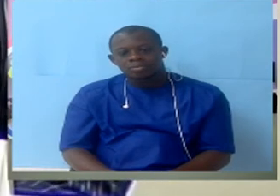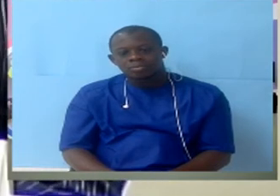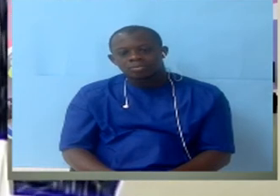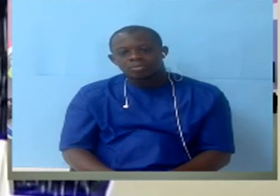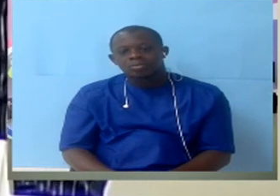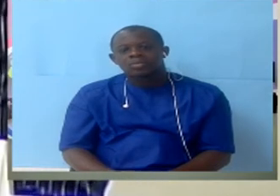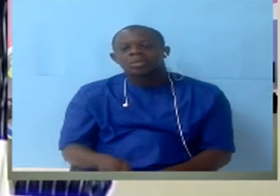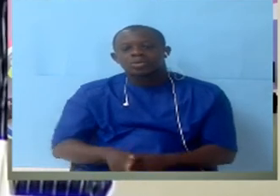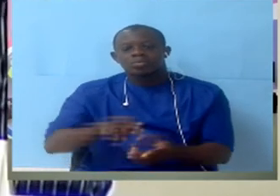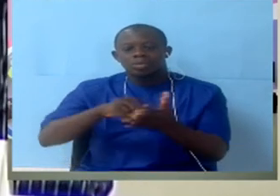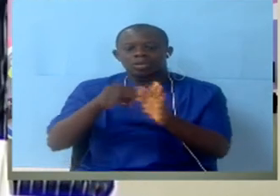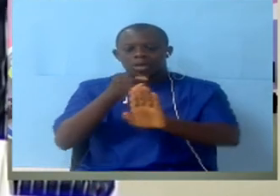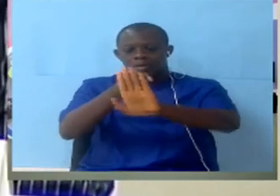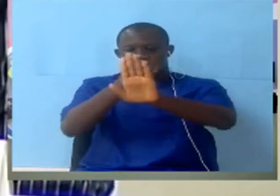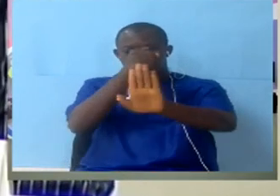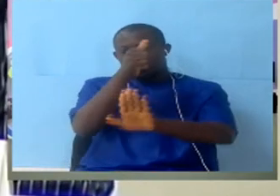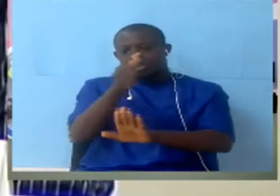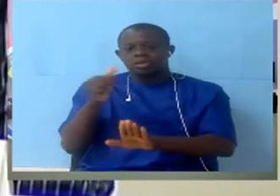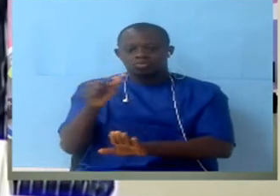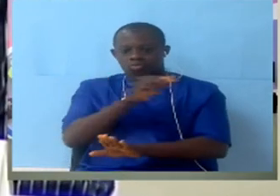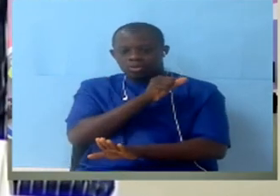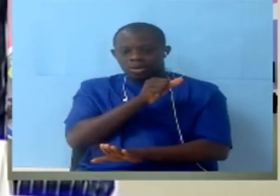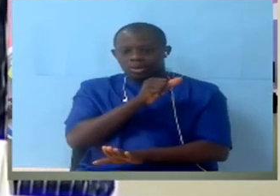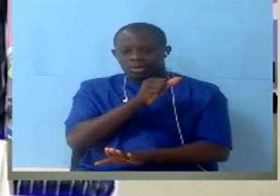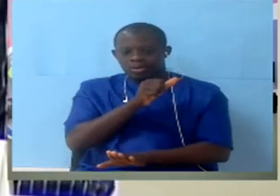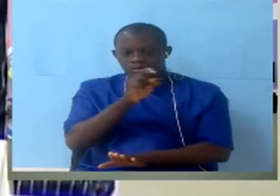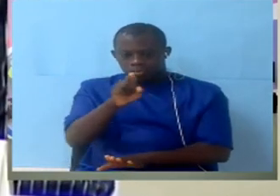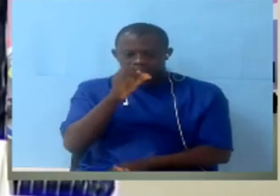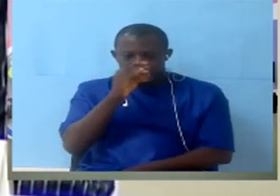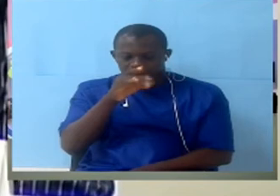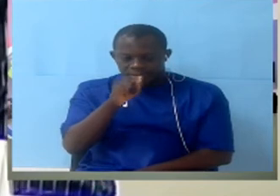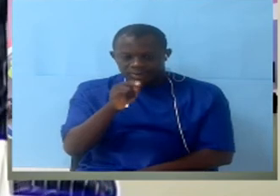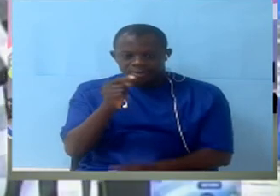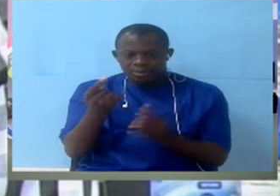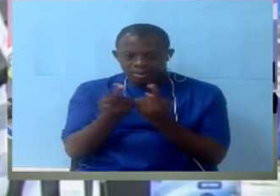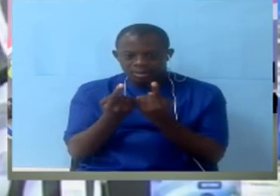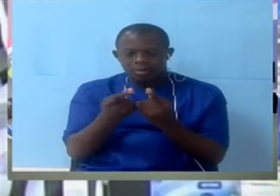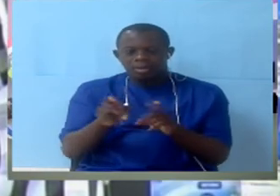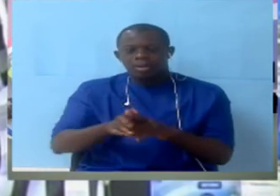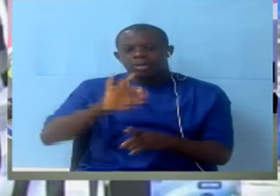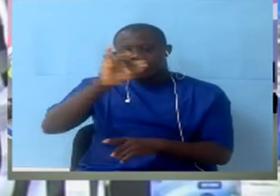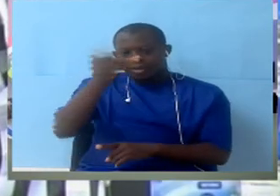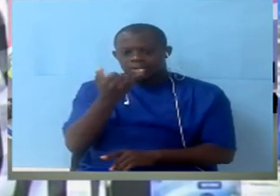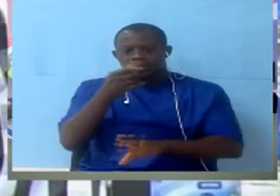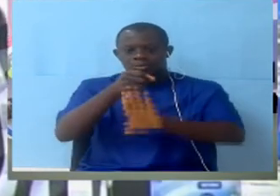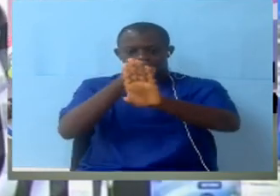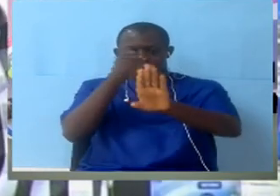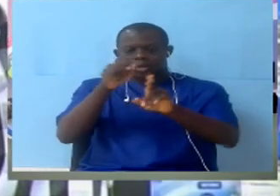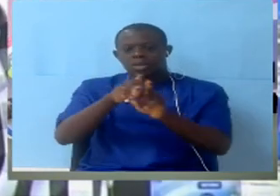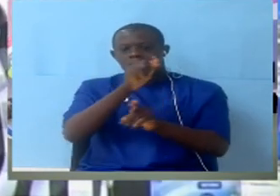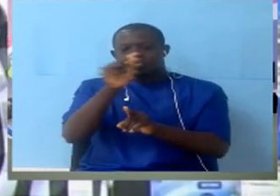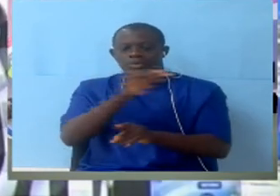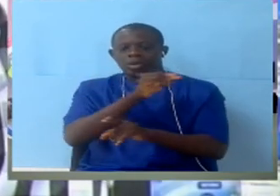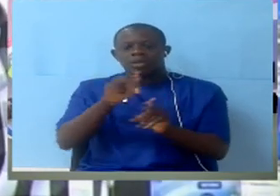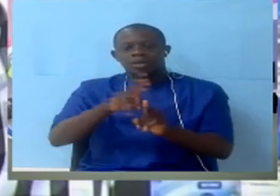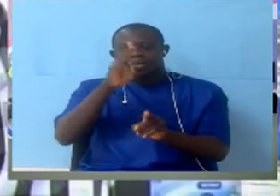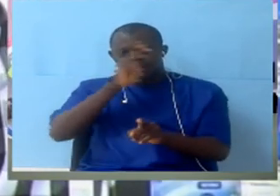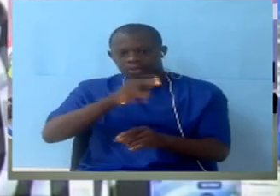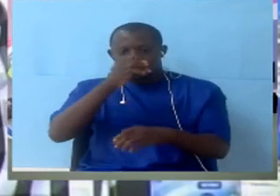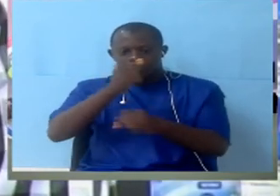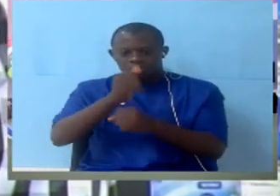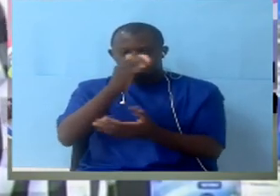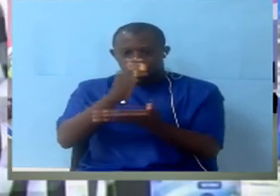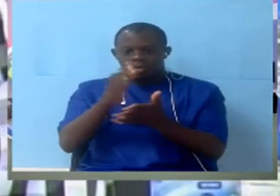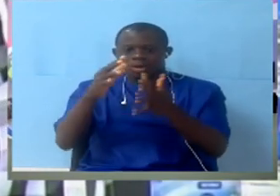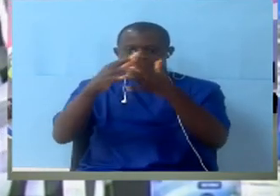They protect each other. Kanyo e kanyo tankani la kodi. Yeah, can you protect them? Yes. They try to be united. And they can't tell the